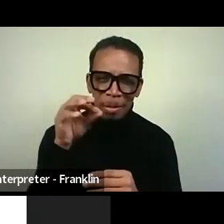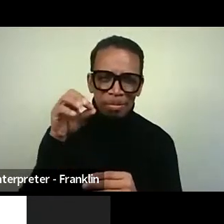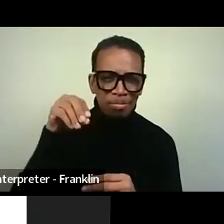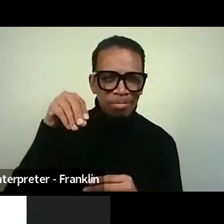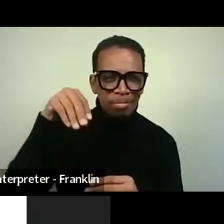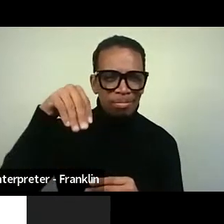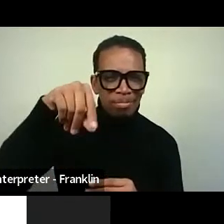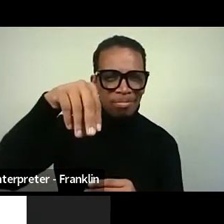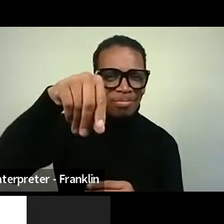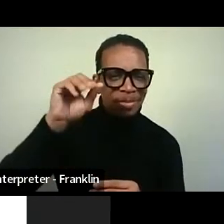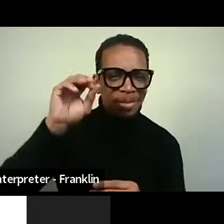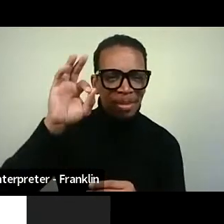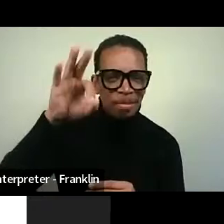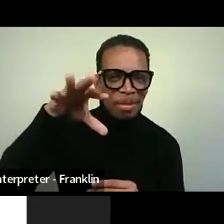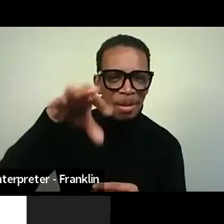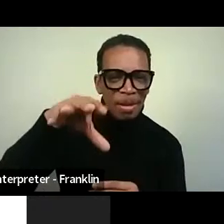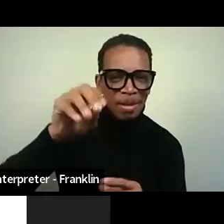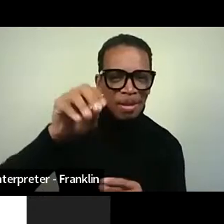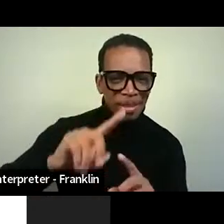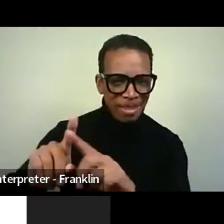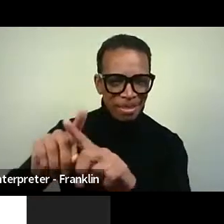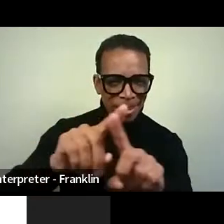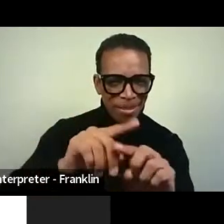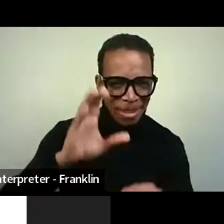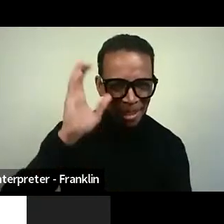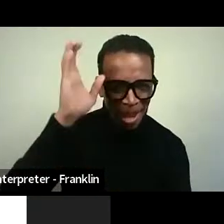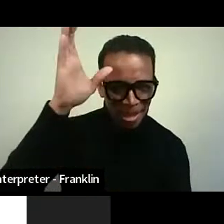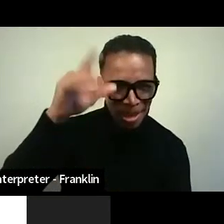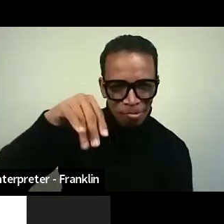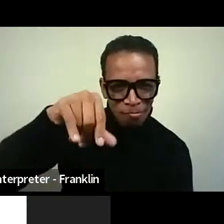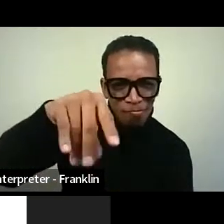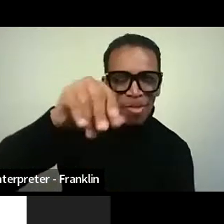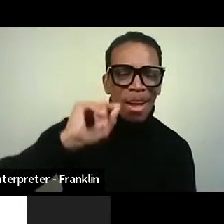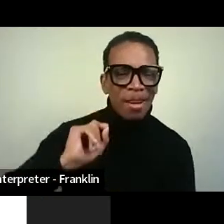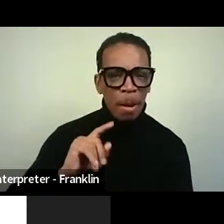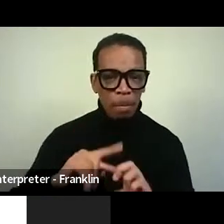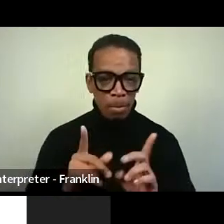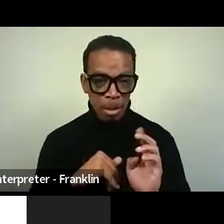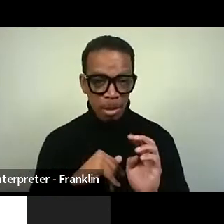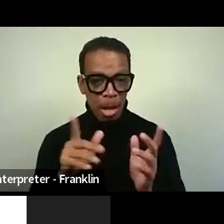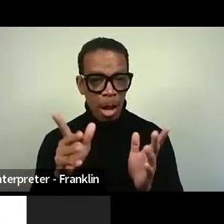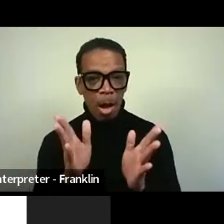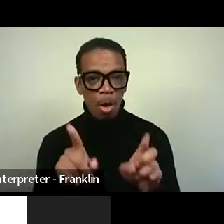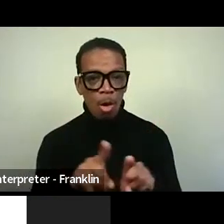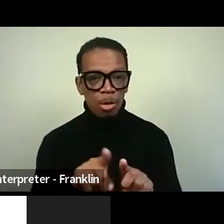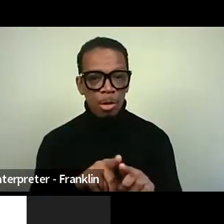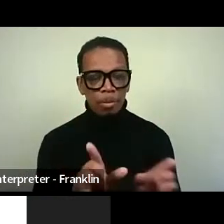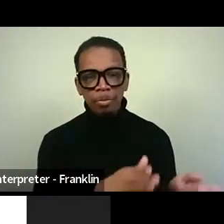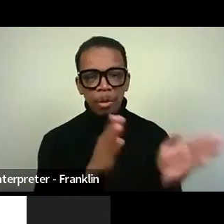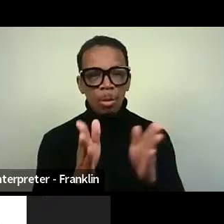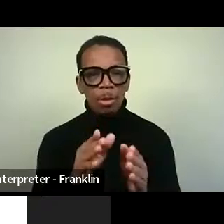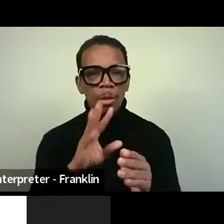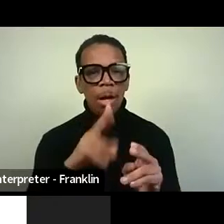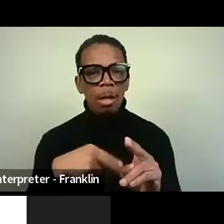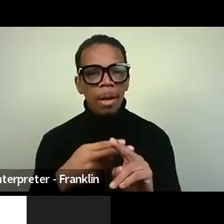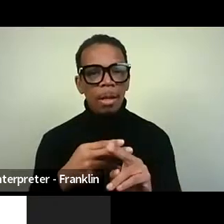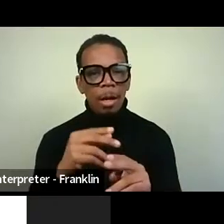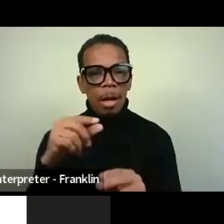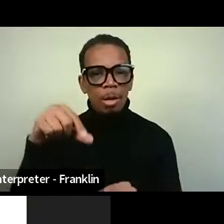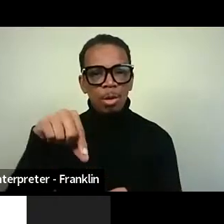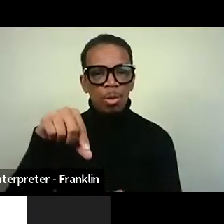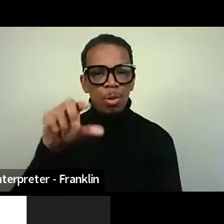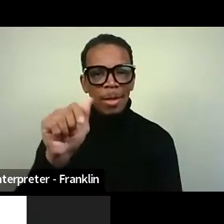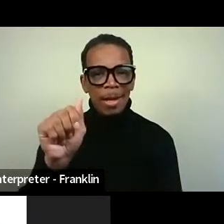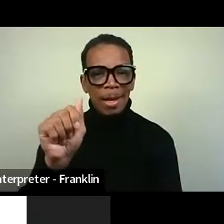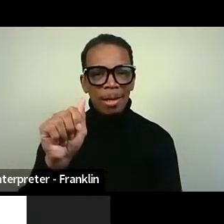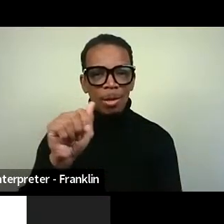those concepts. I do want to make a note real quick about a question that was in our Q&A that I thought was